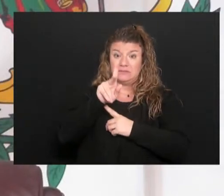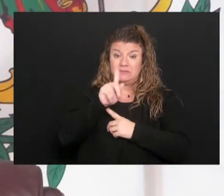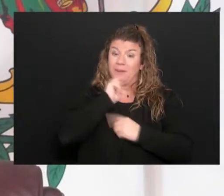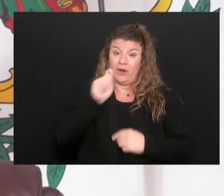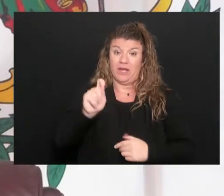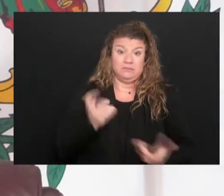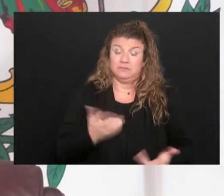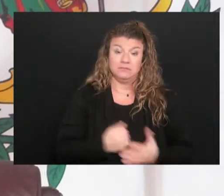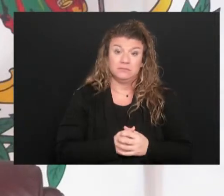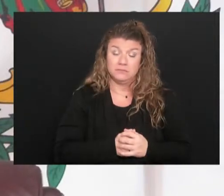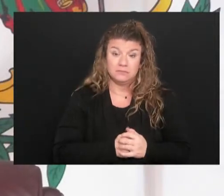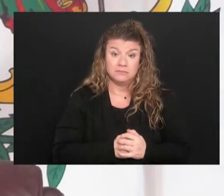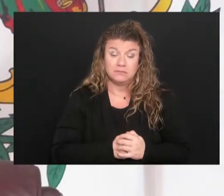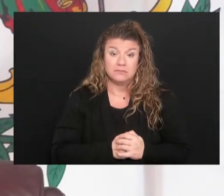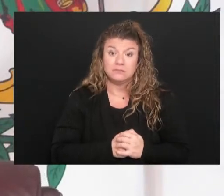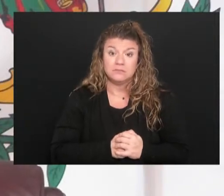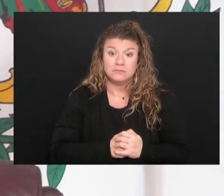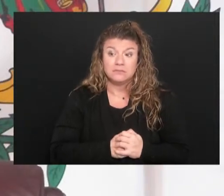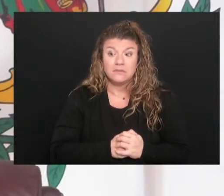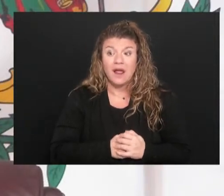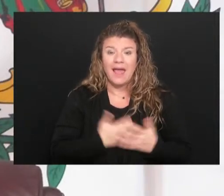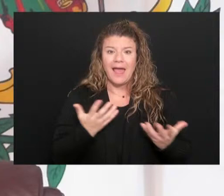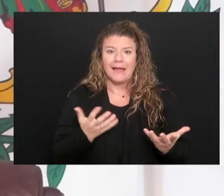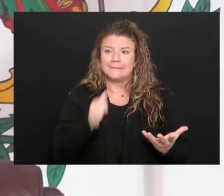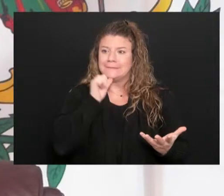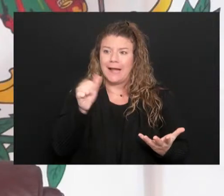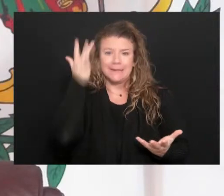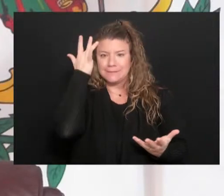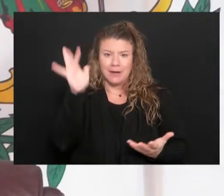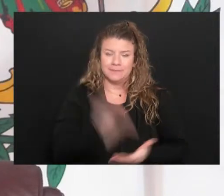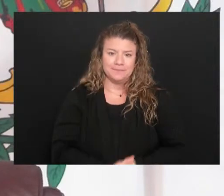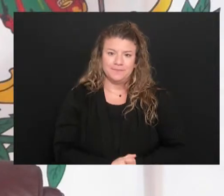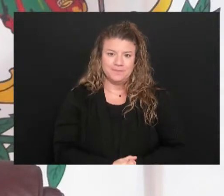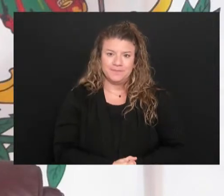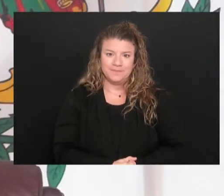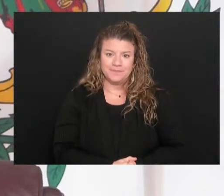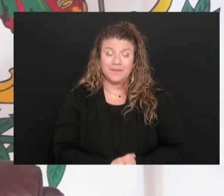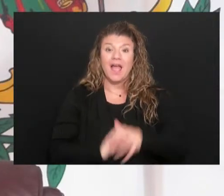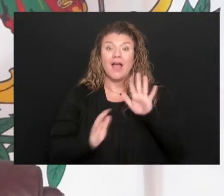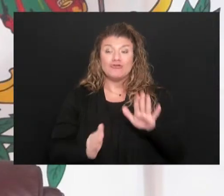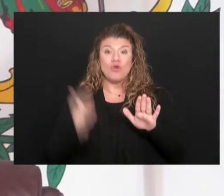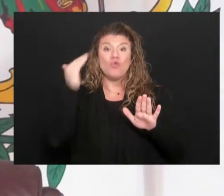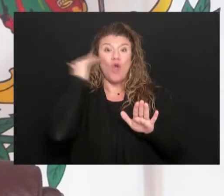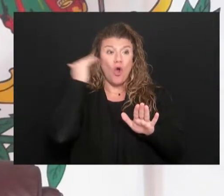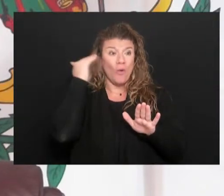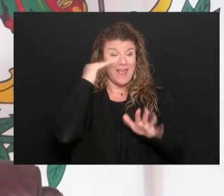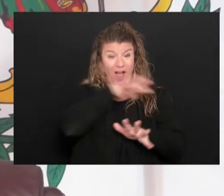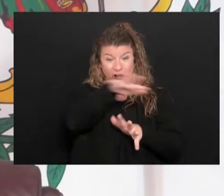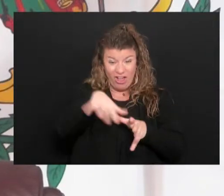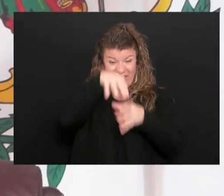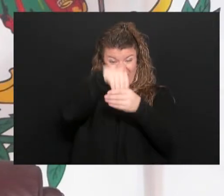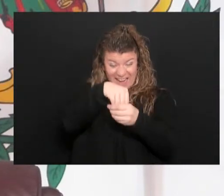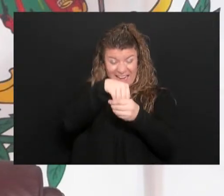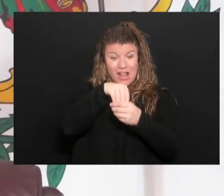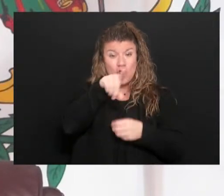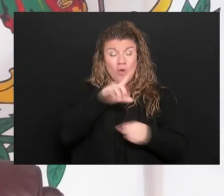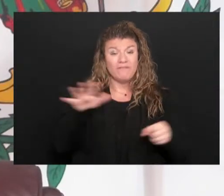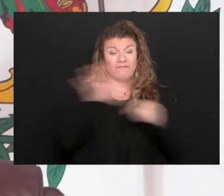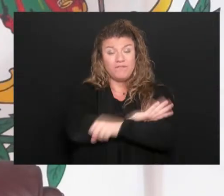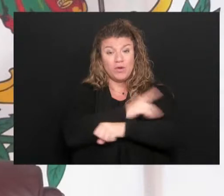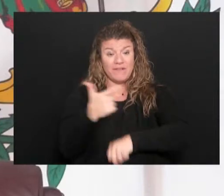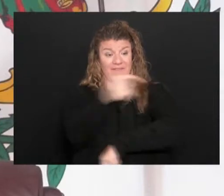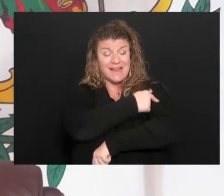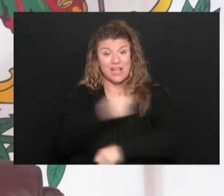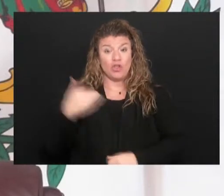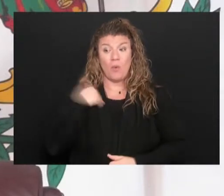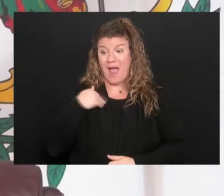it. And it's just not smart. So with all of that, if you're fully vaccinated and you've got your booster shot